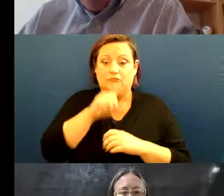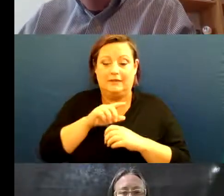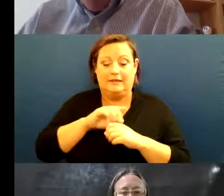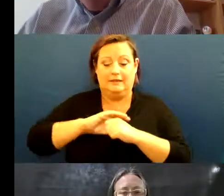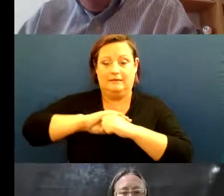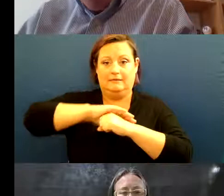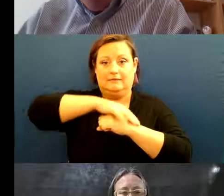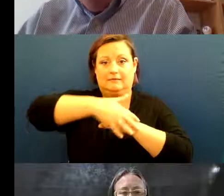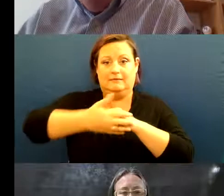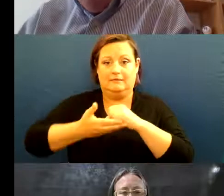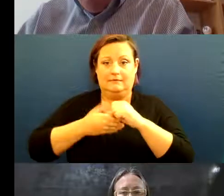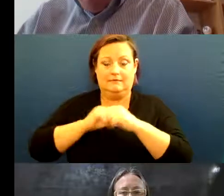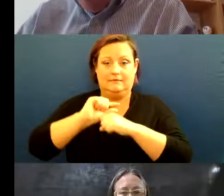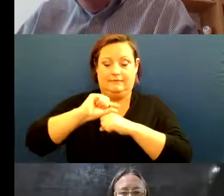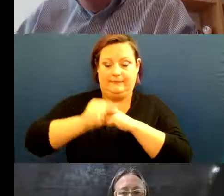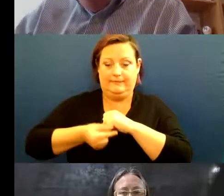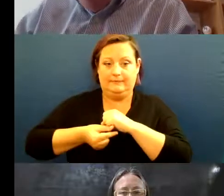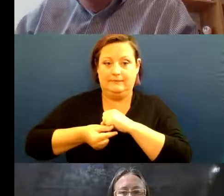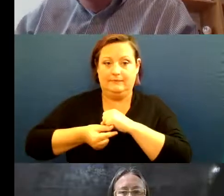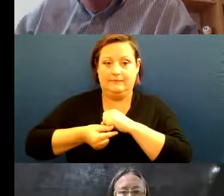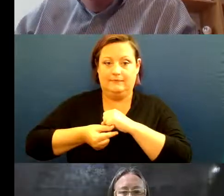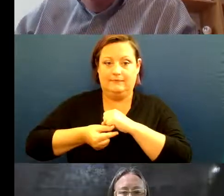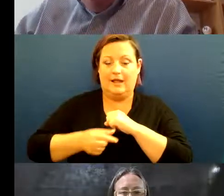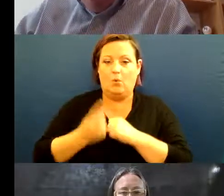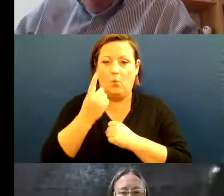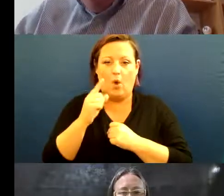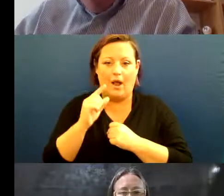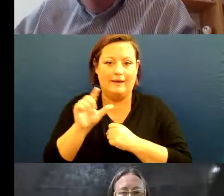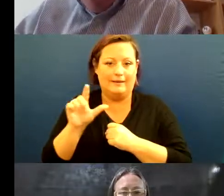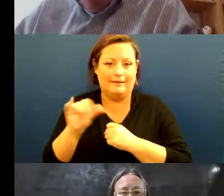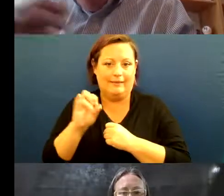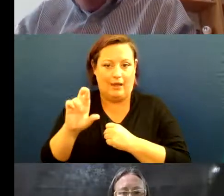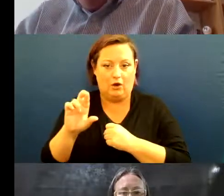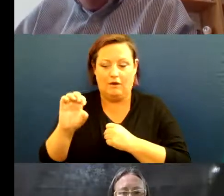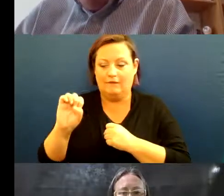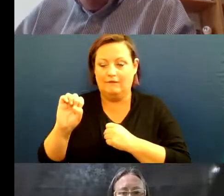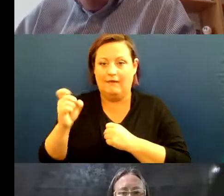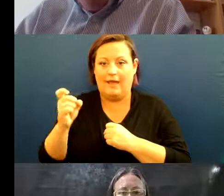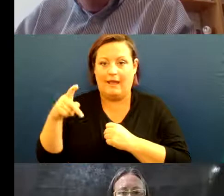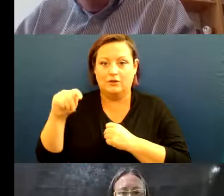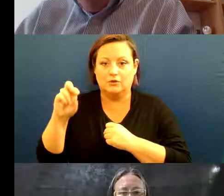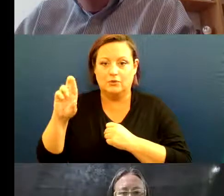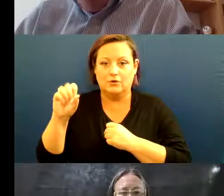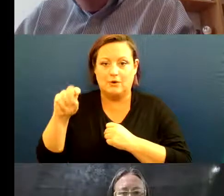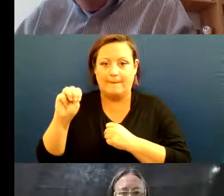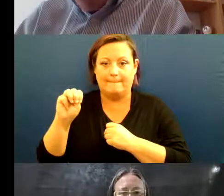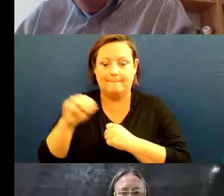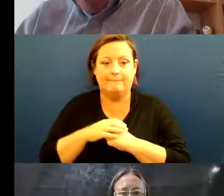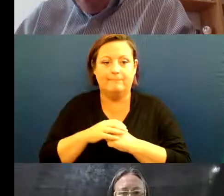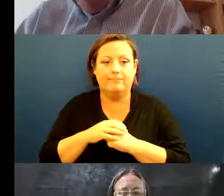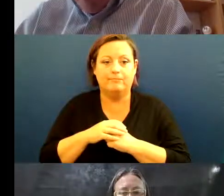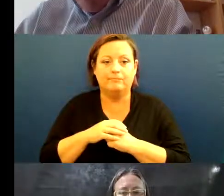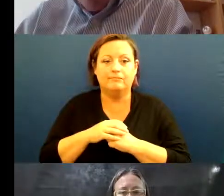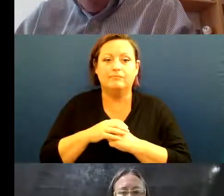single layer ectoderm. And full term in the mouse is